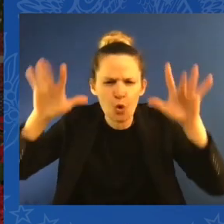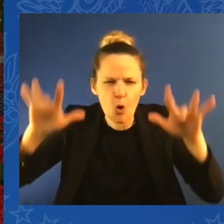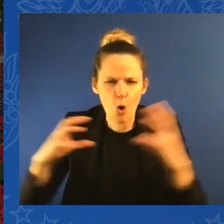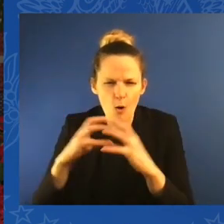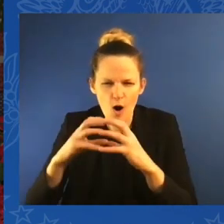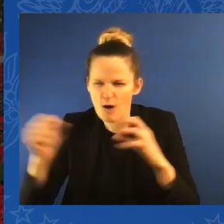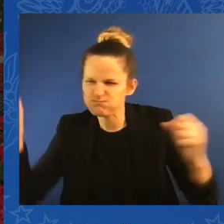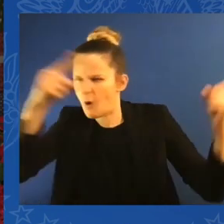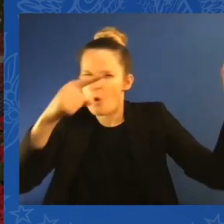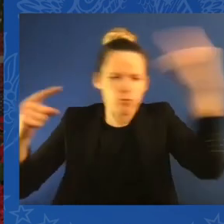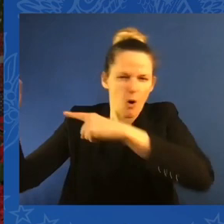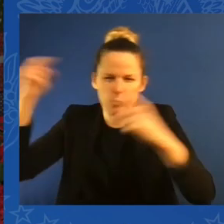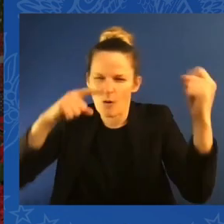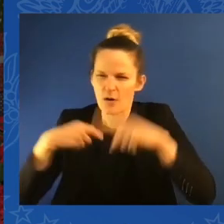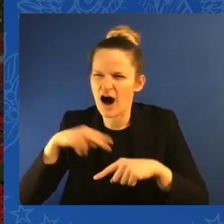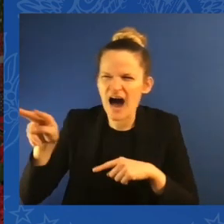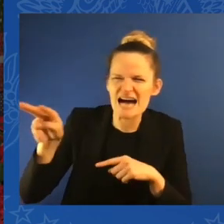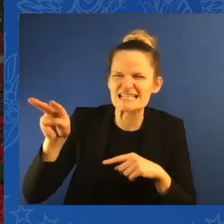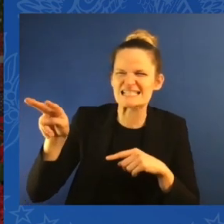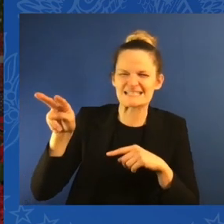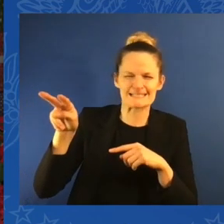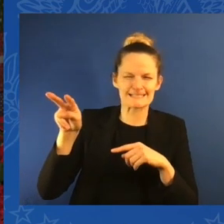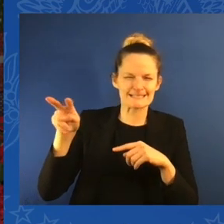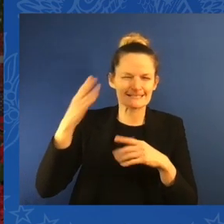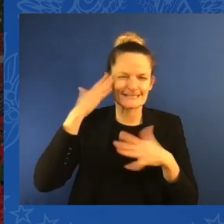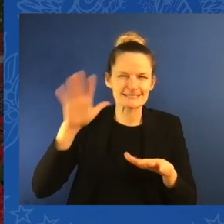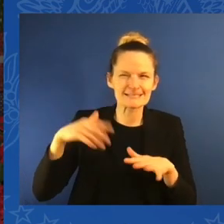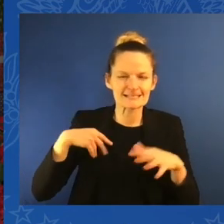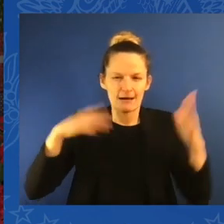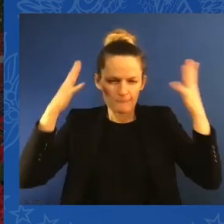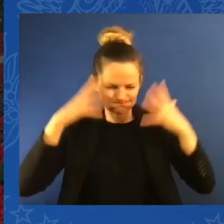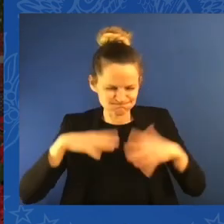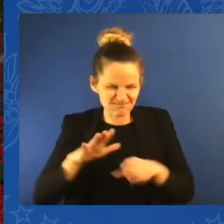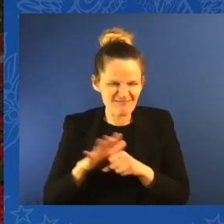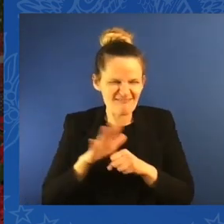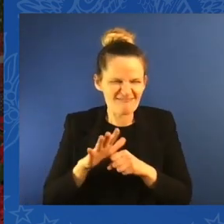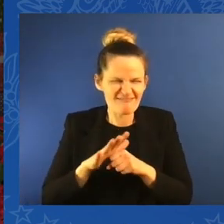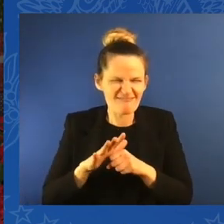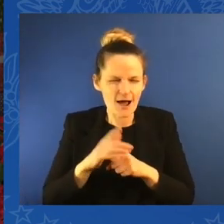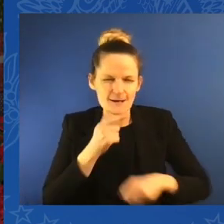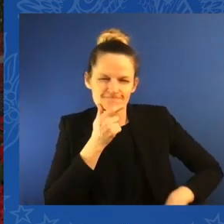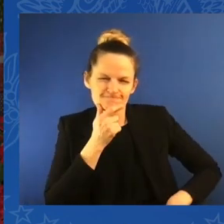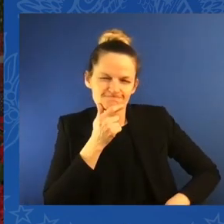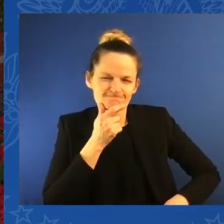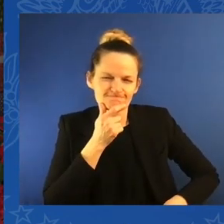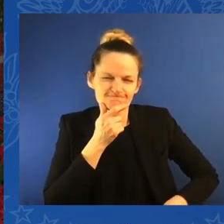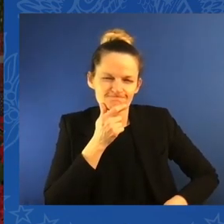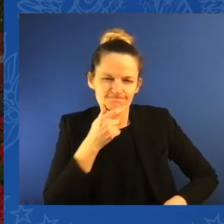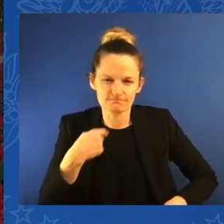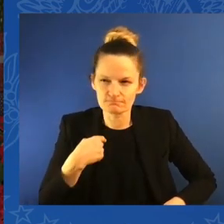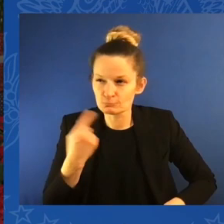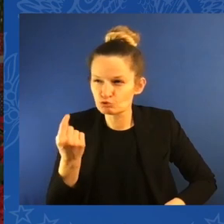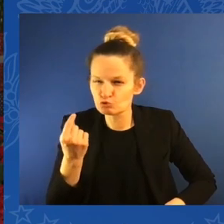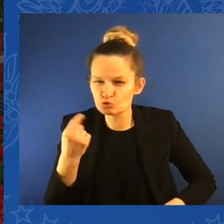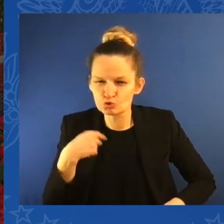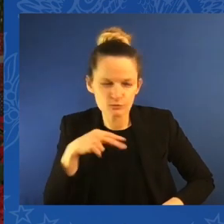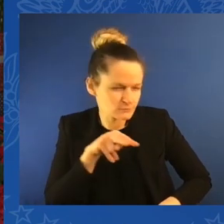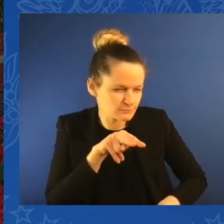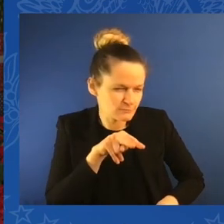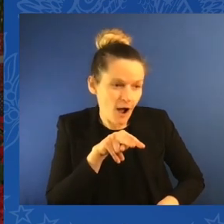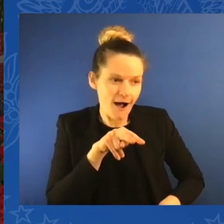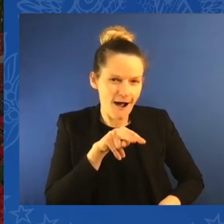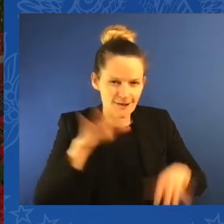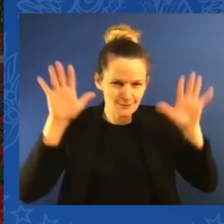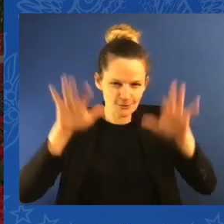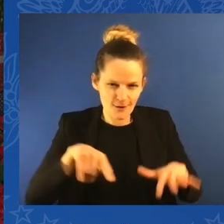So he made a smiling snowman. Have any of you made snowman? Yes? Lots of